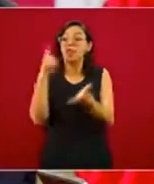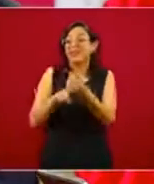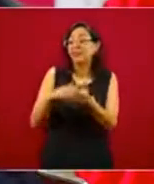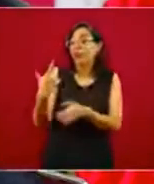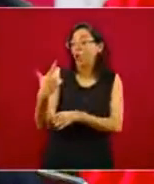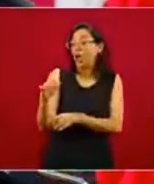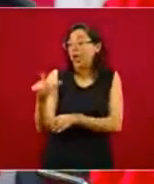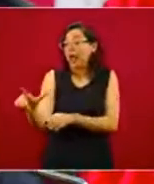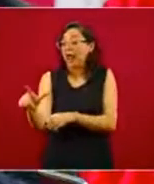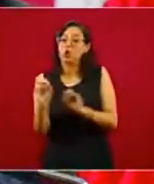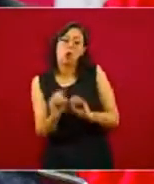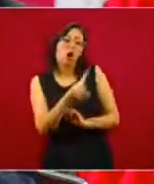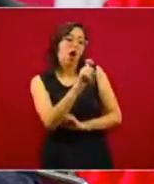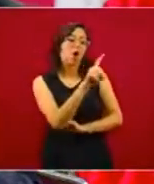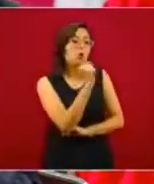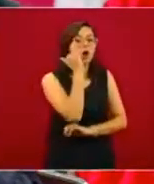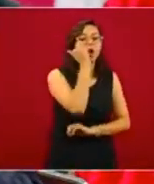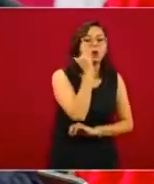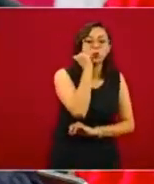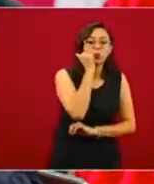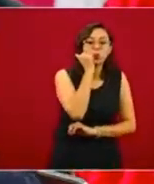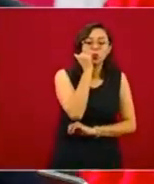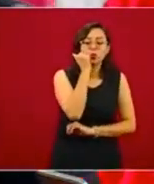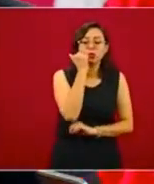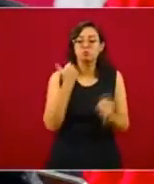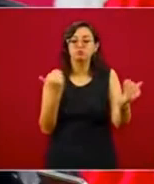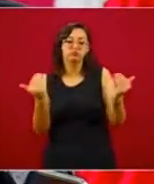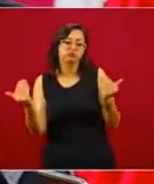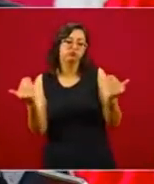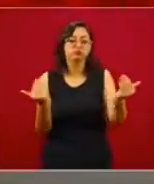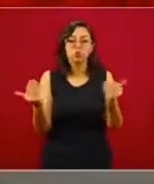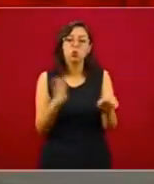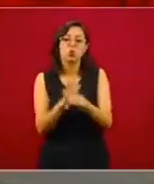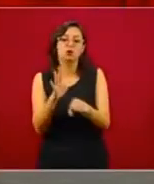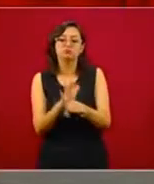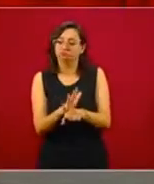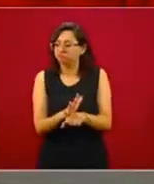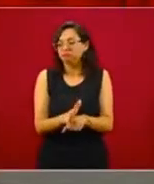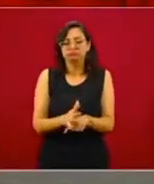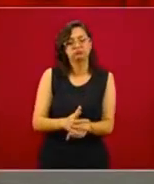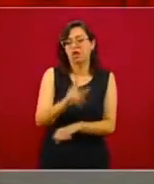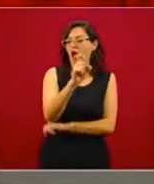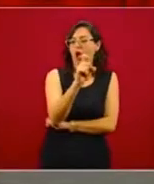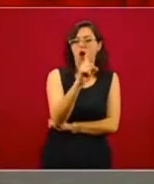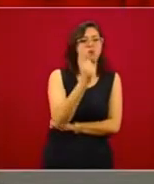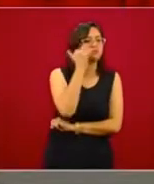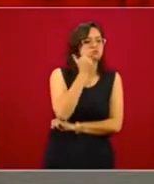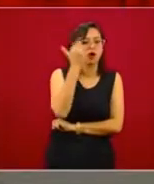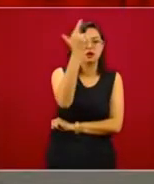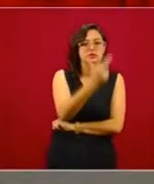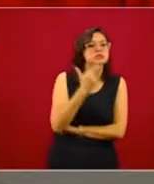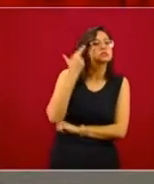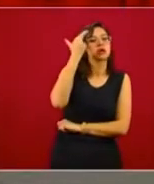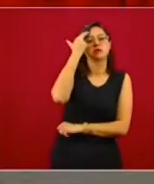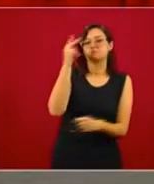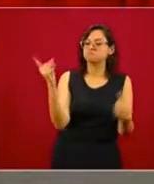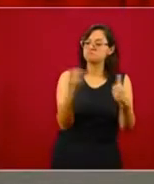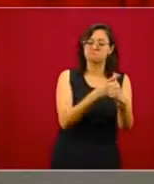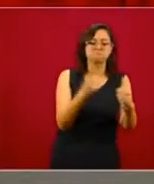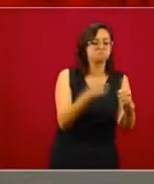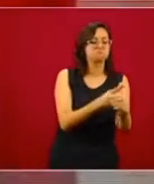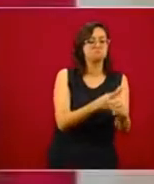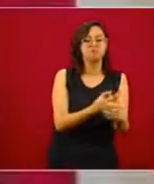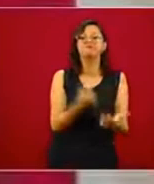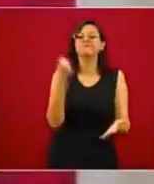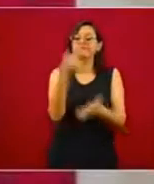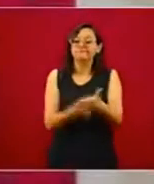use gel in schools or water and soap? And his answer has been water and soap. Yes,